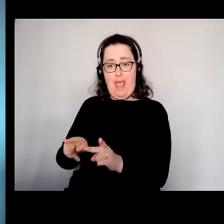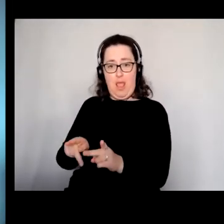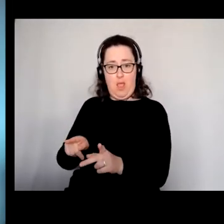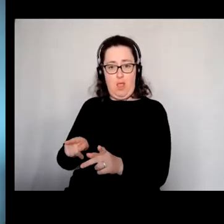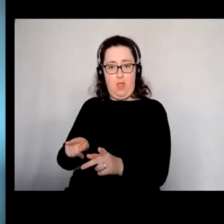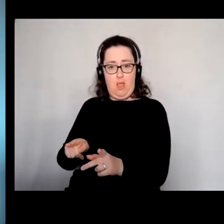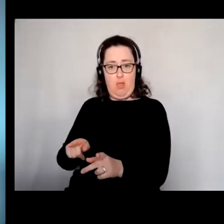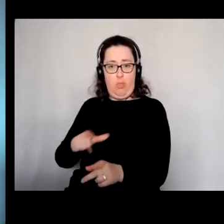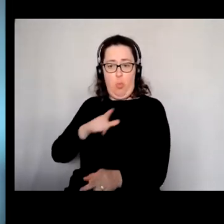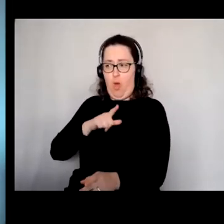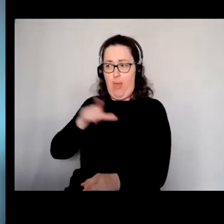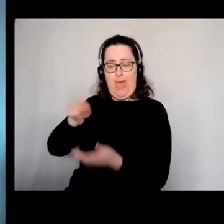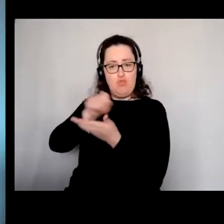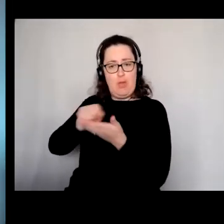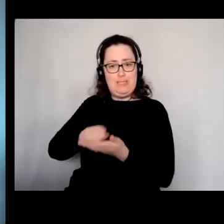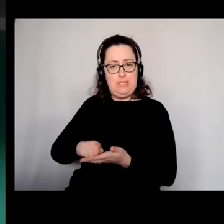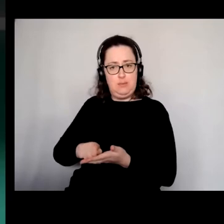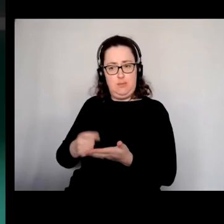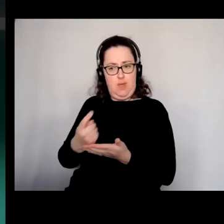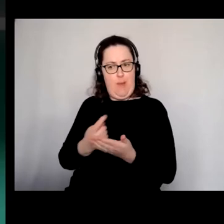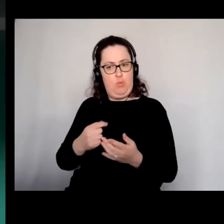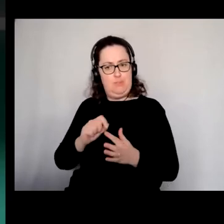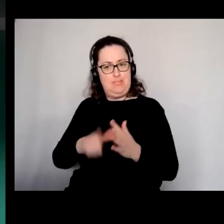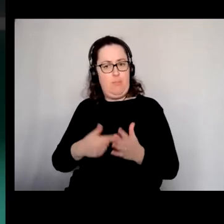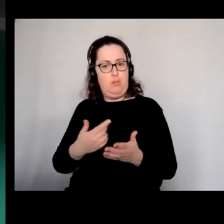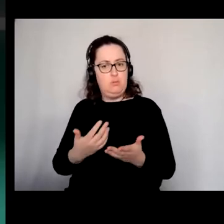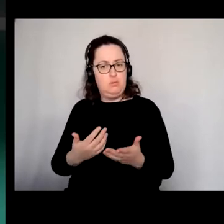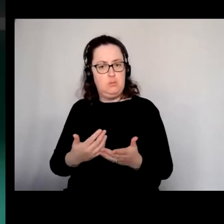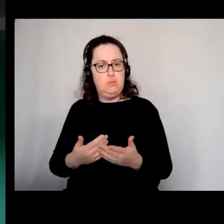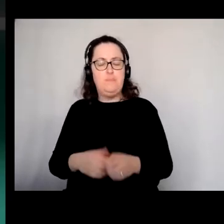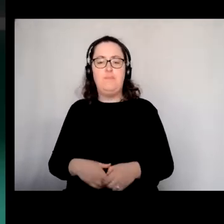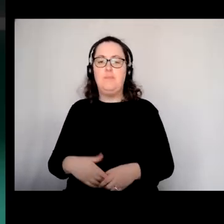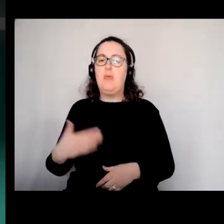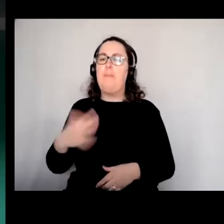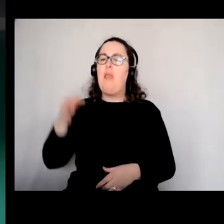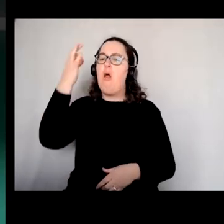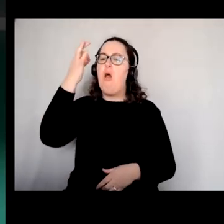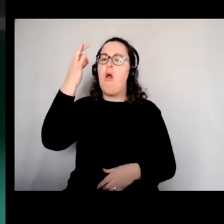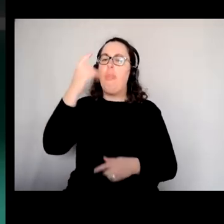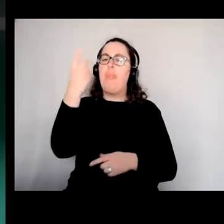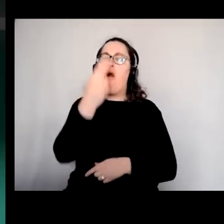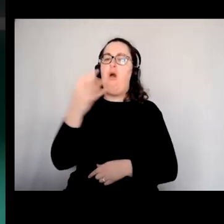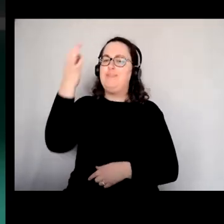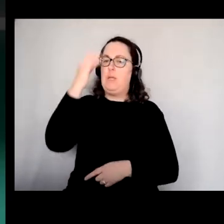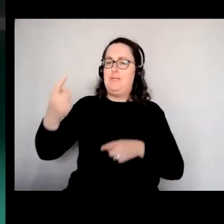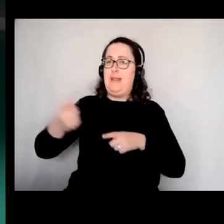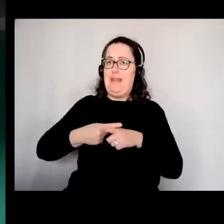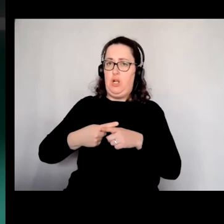artwork by disabled people. The survey done by Arts Council England, that the report came